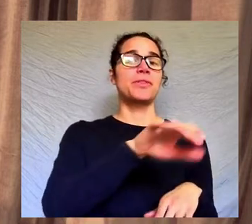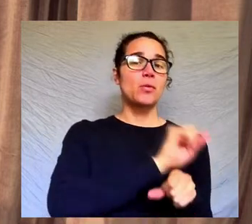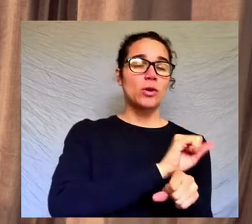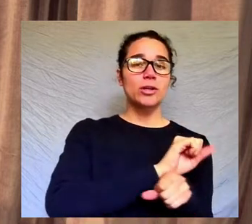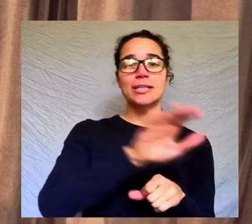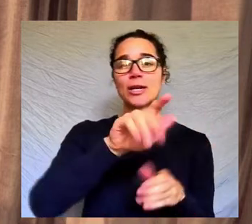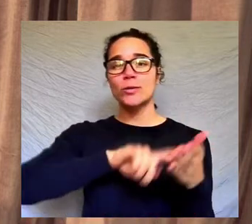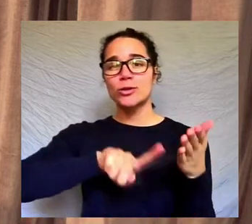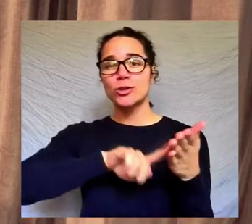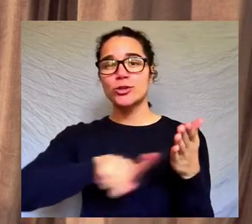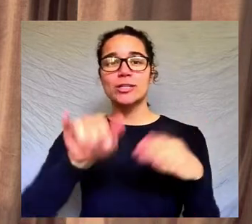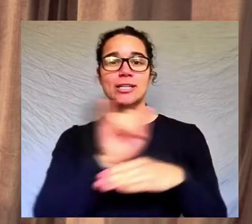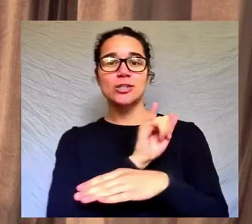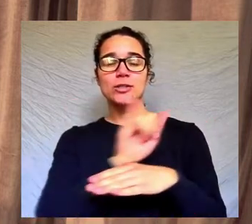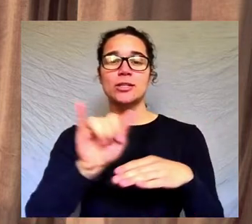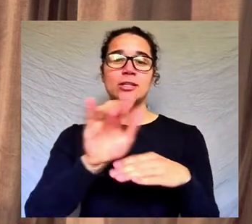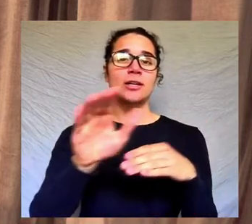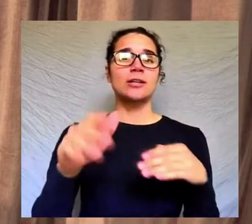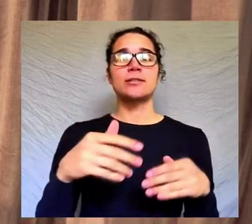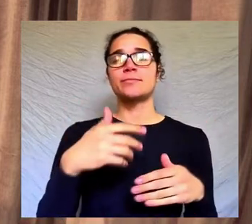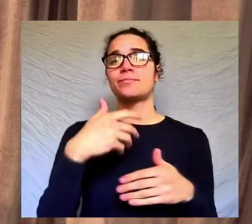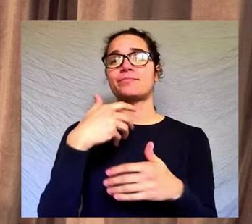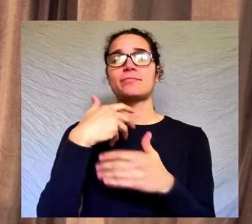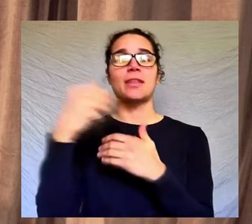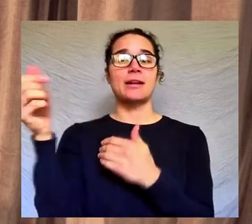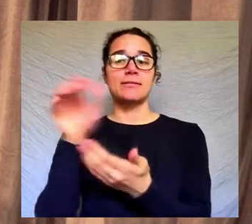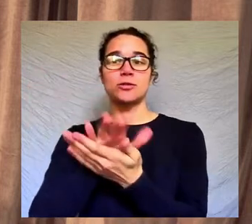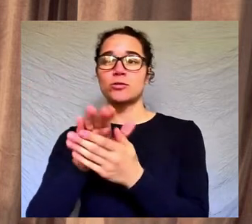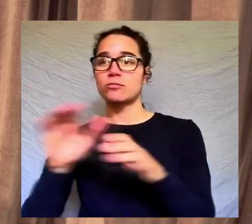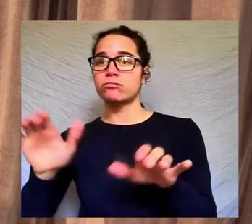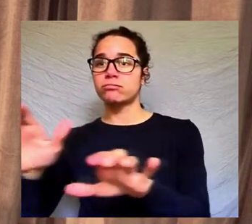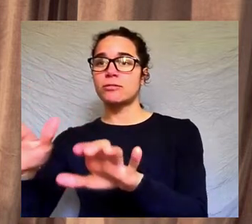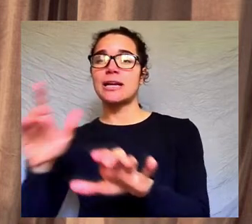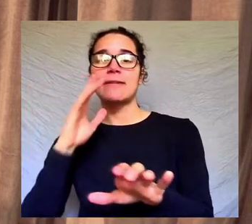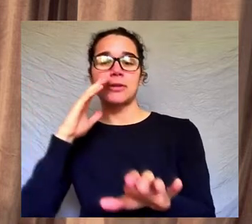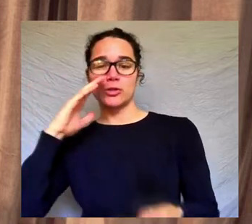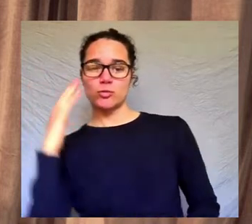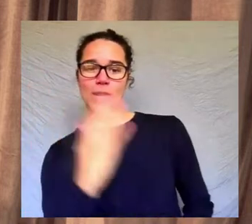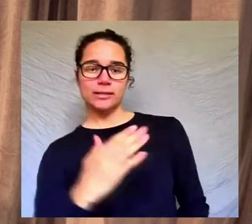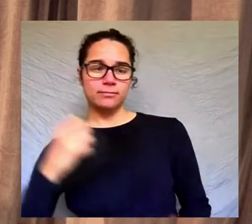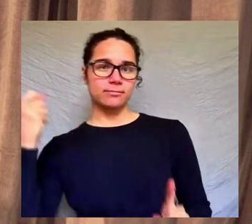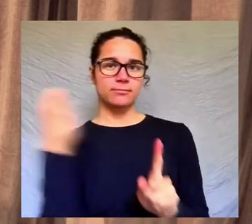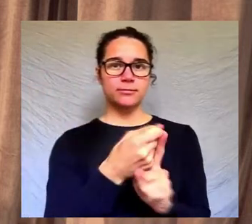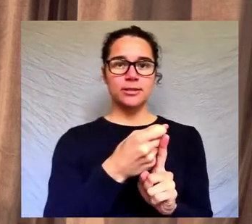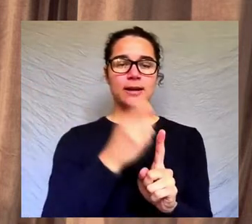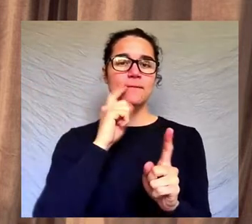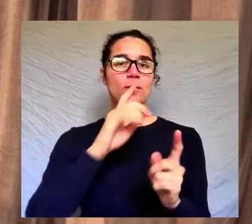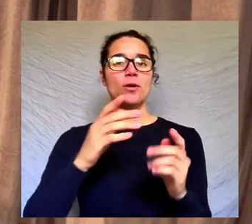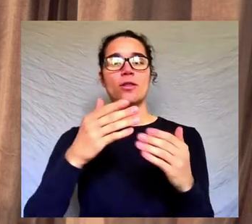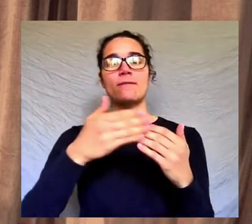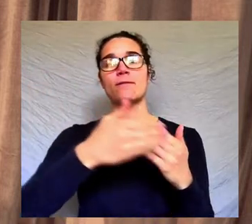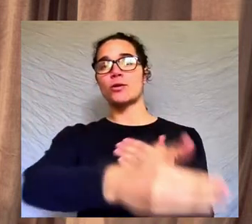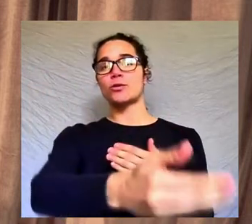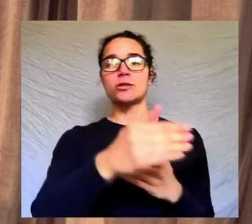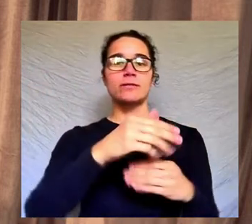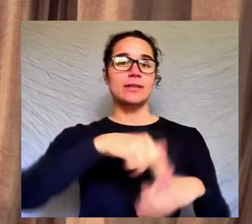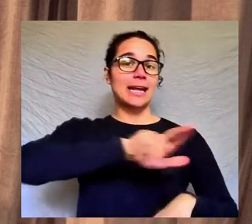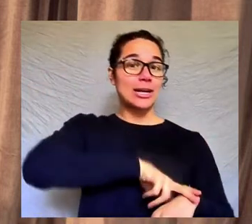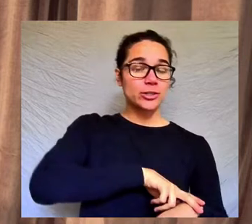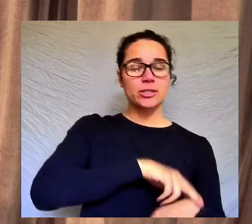internships, and extracurriculars have a direct and significant impact on the future of the nation and of the